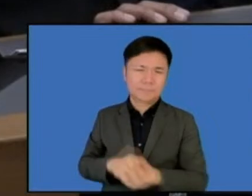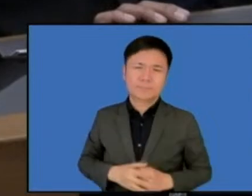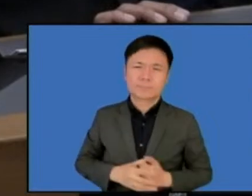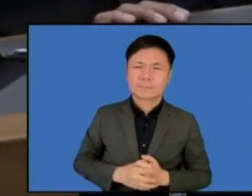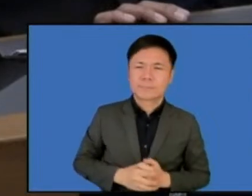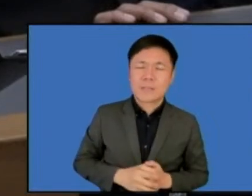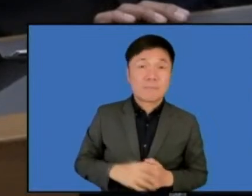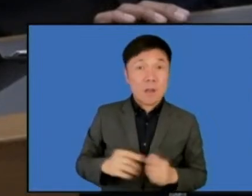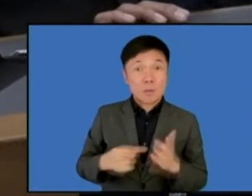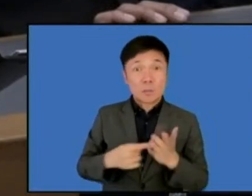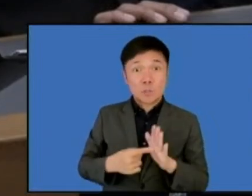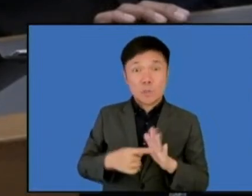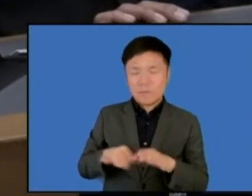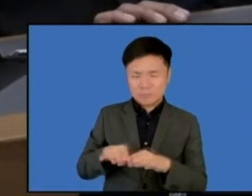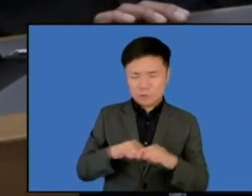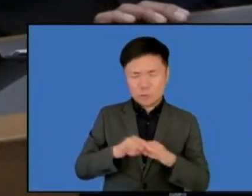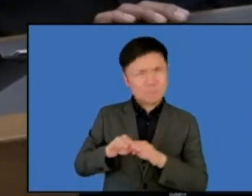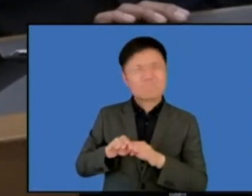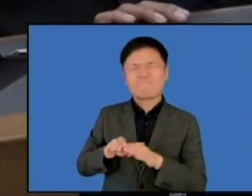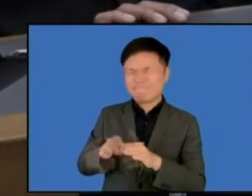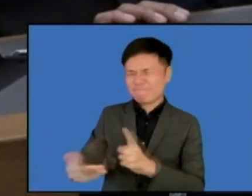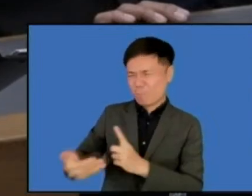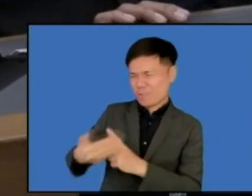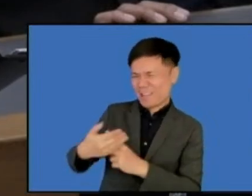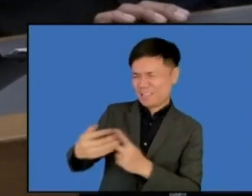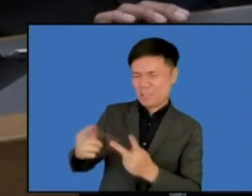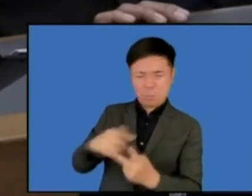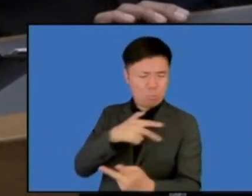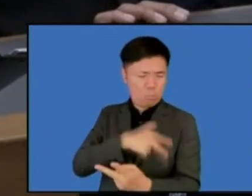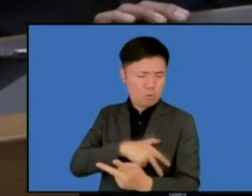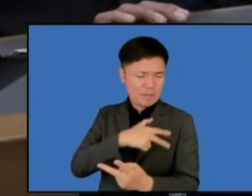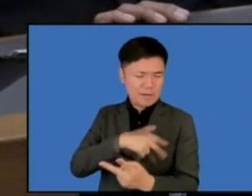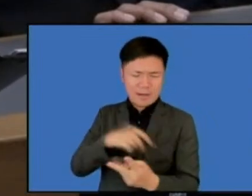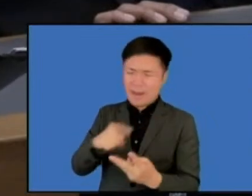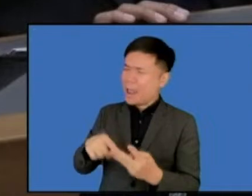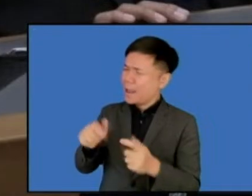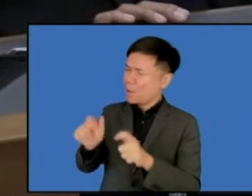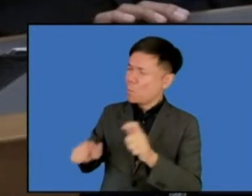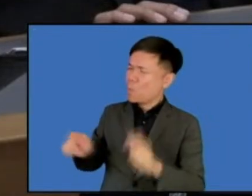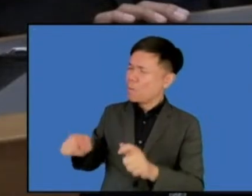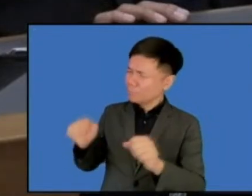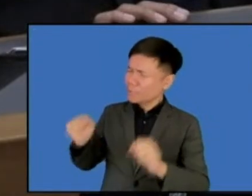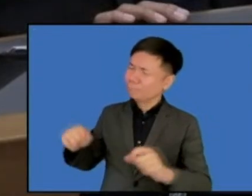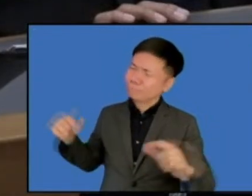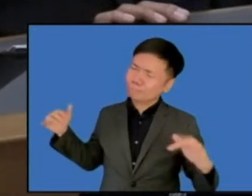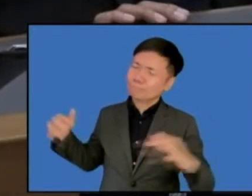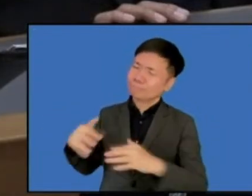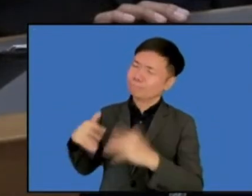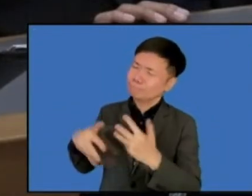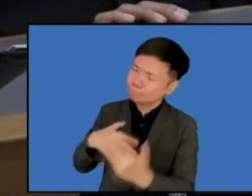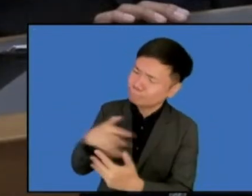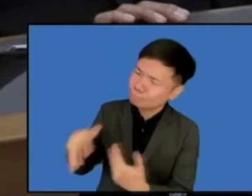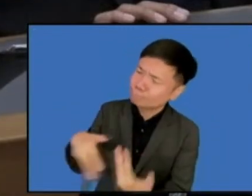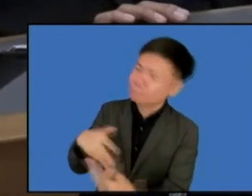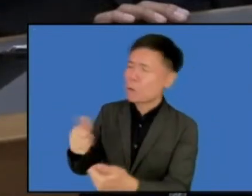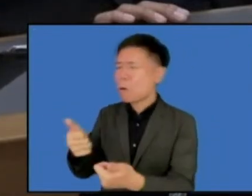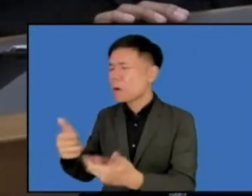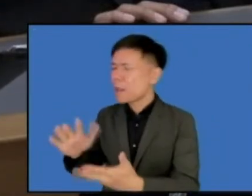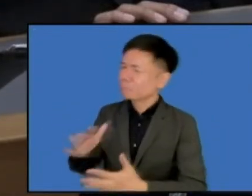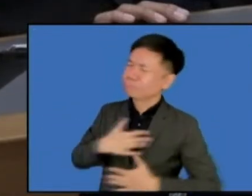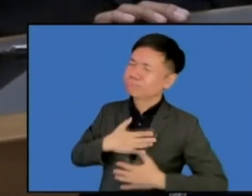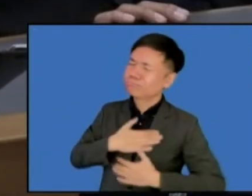standards, including social protection, collective bargaining rights, and freedom of association, especially for temporary and climate-displaced migrant